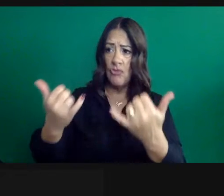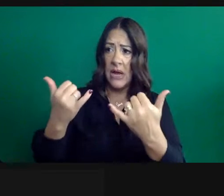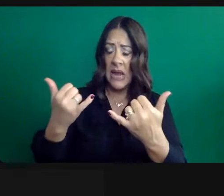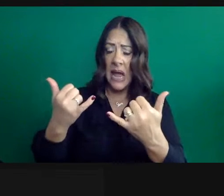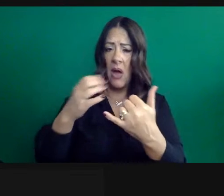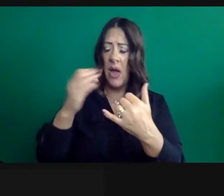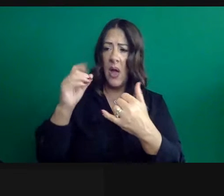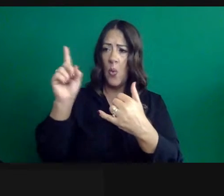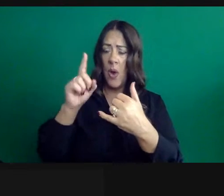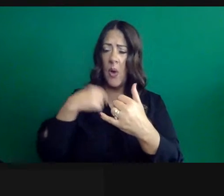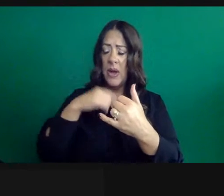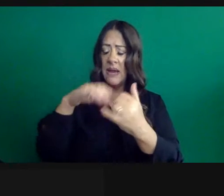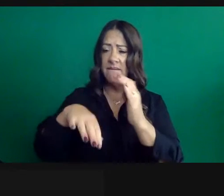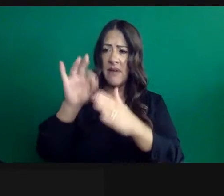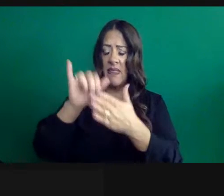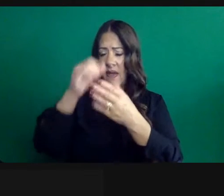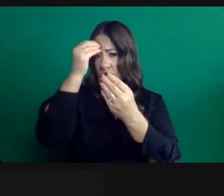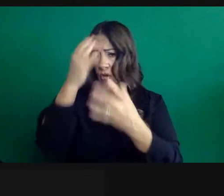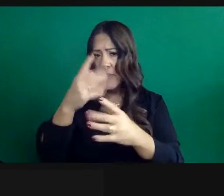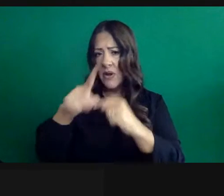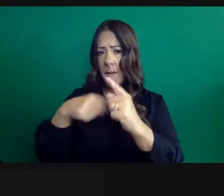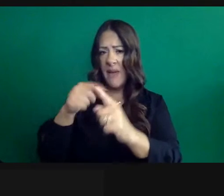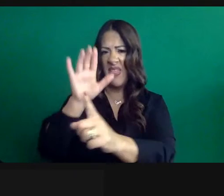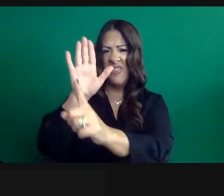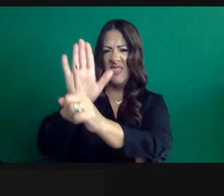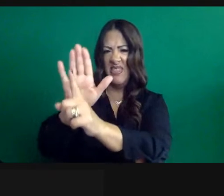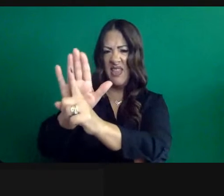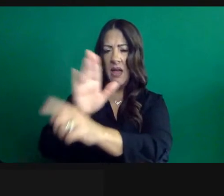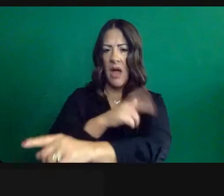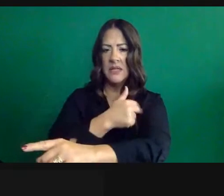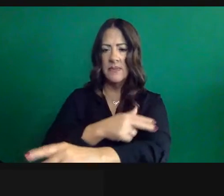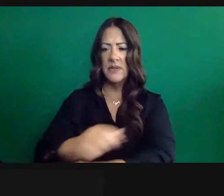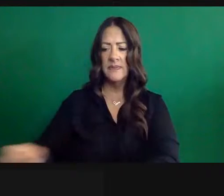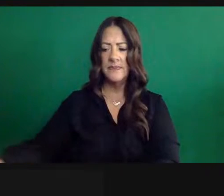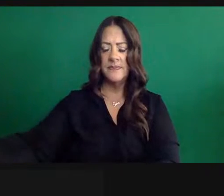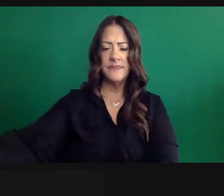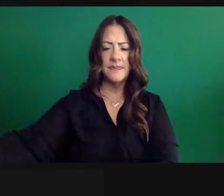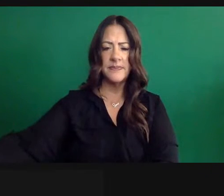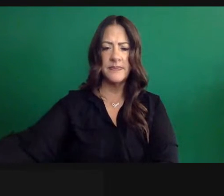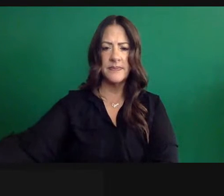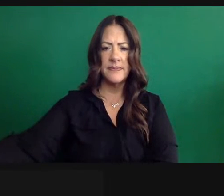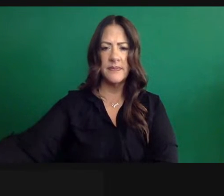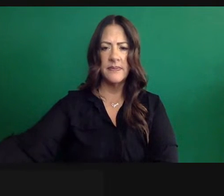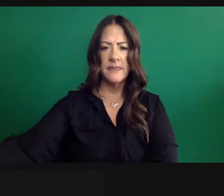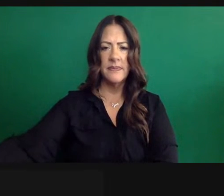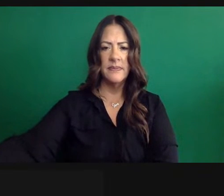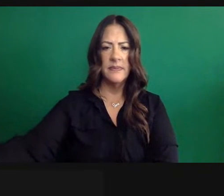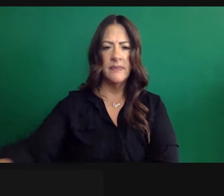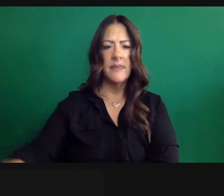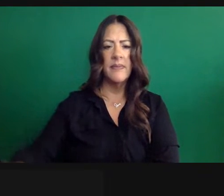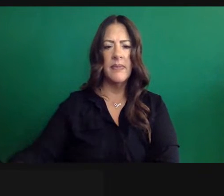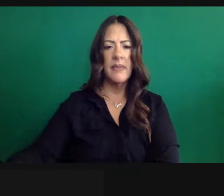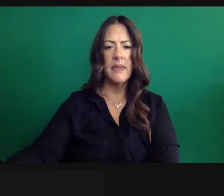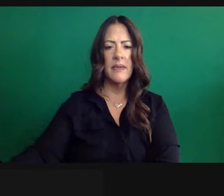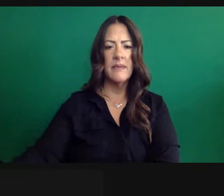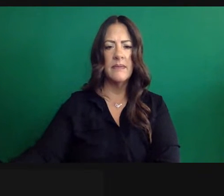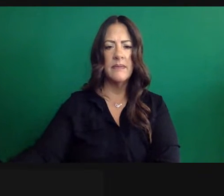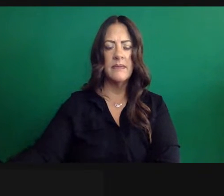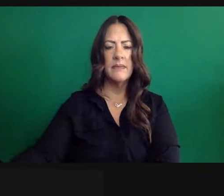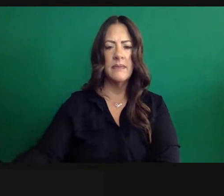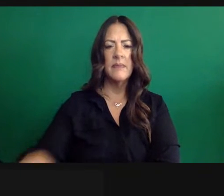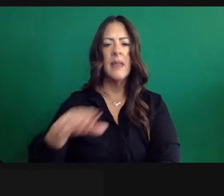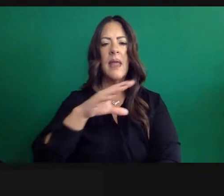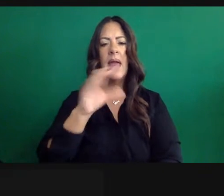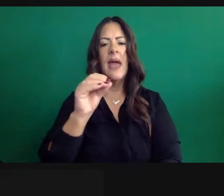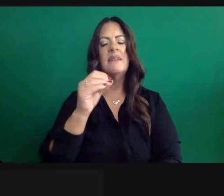you. Sure, yeah, and thanks for the question. And just to underscore, I can